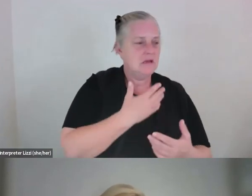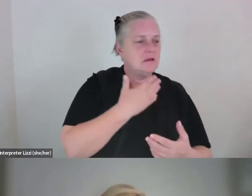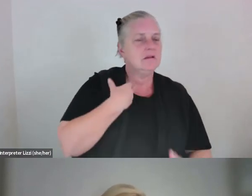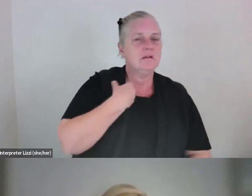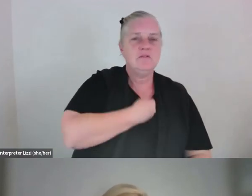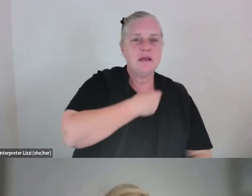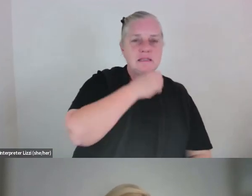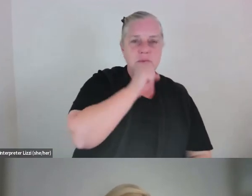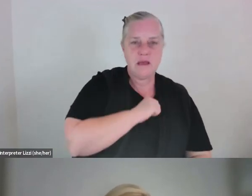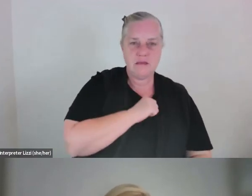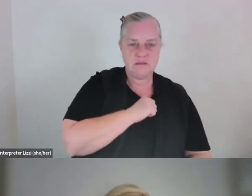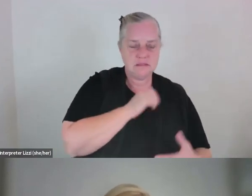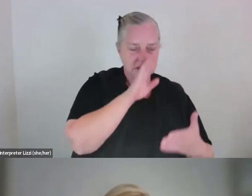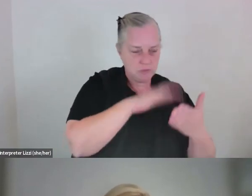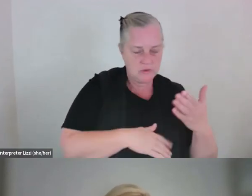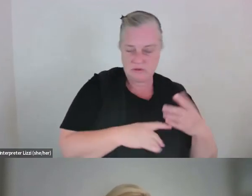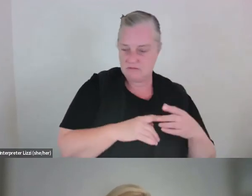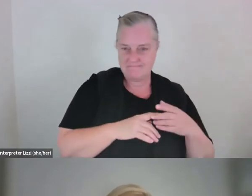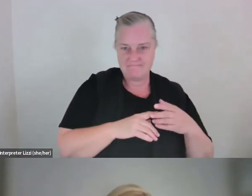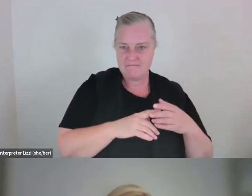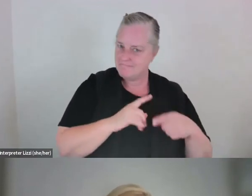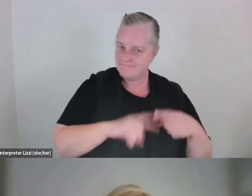you're accessing training and stuff like that.